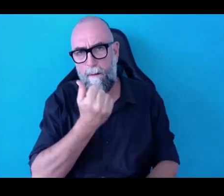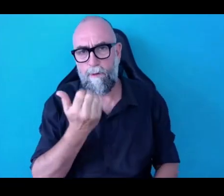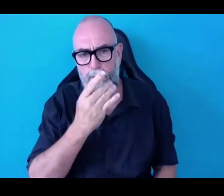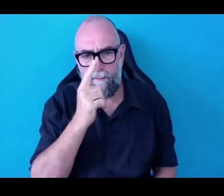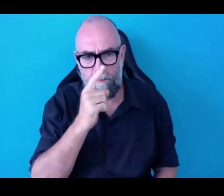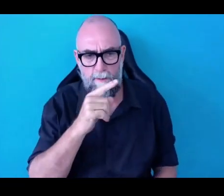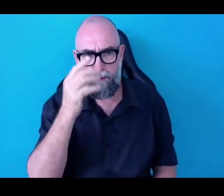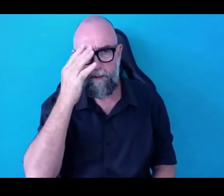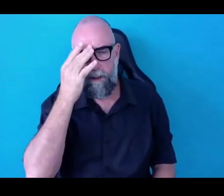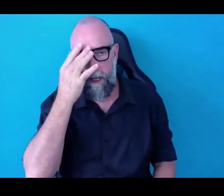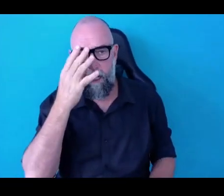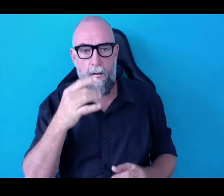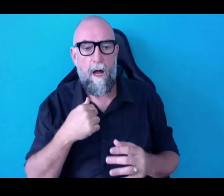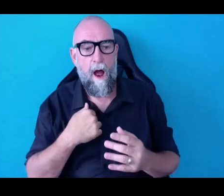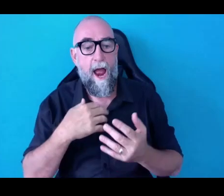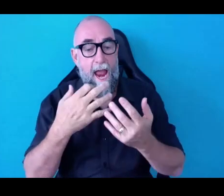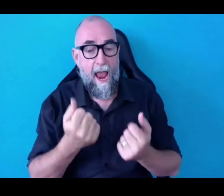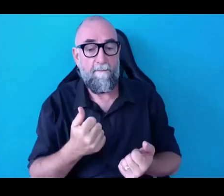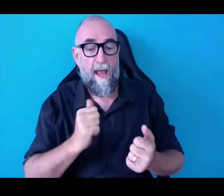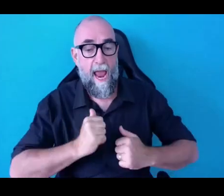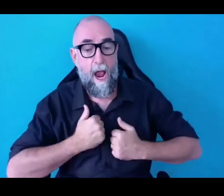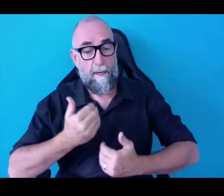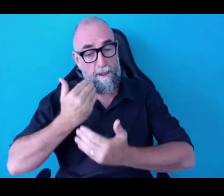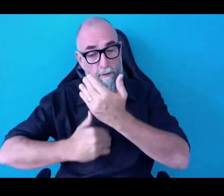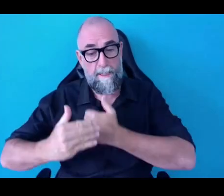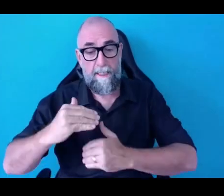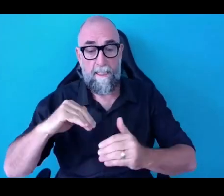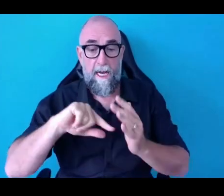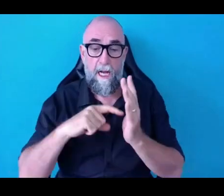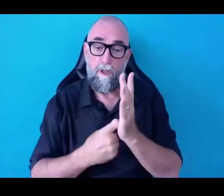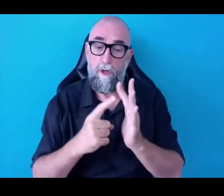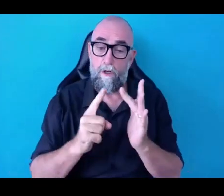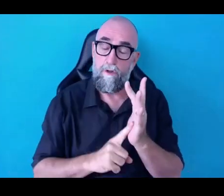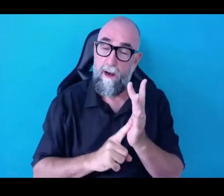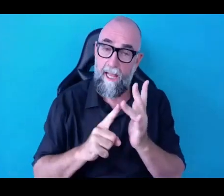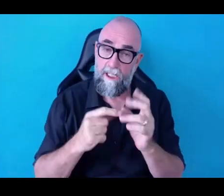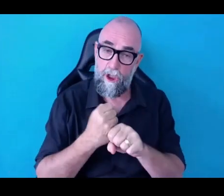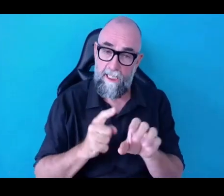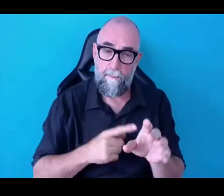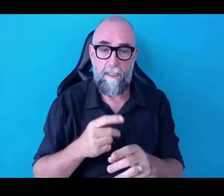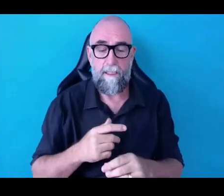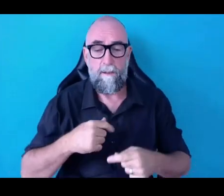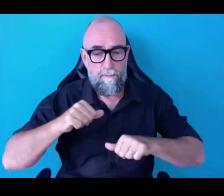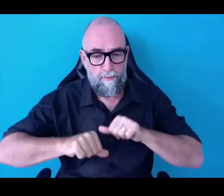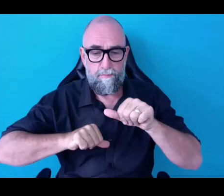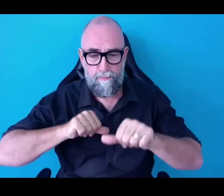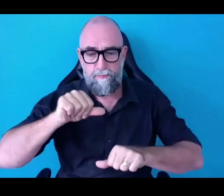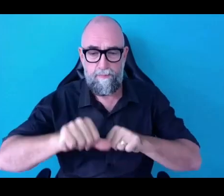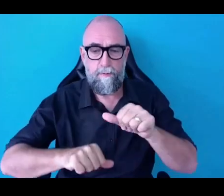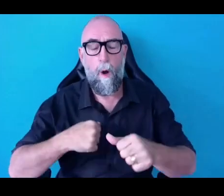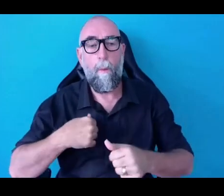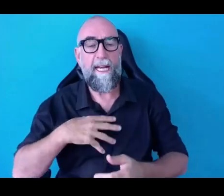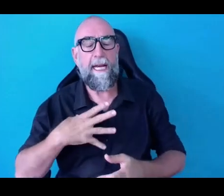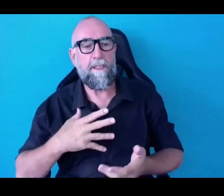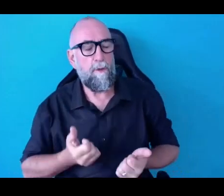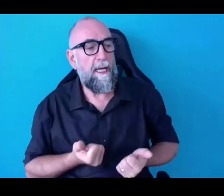Collected History, Rearranging Our History, and Projecting Our Future, which all utilise the collection and give voices back to the men, women, and children who have